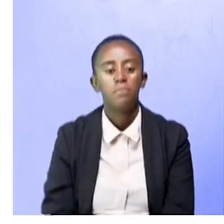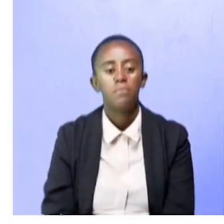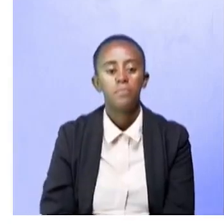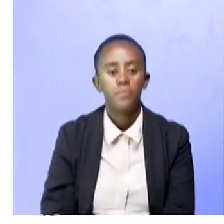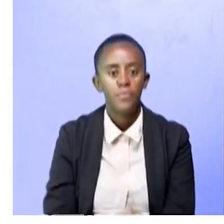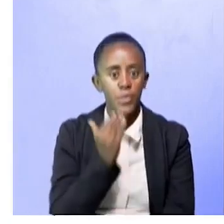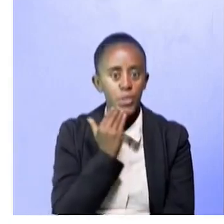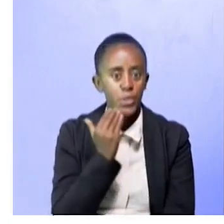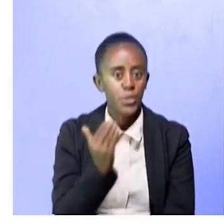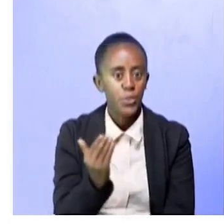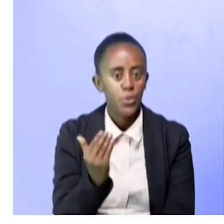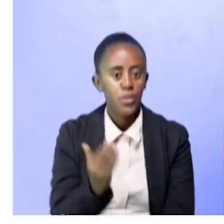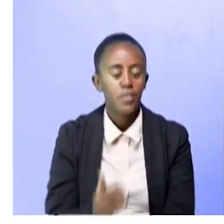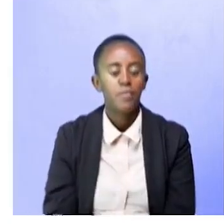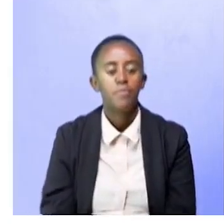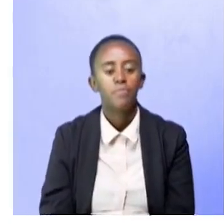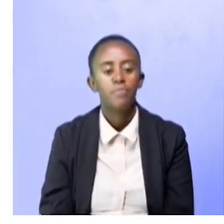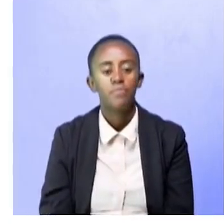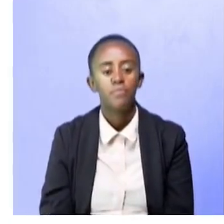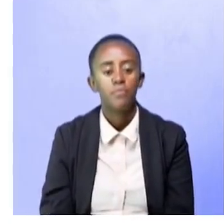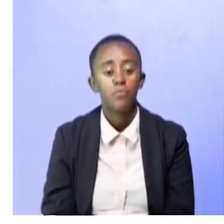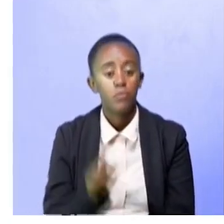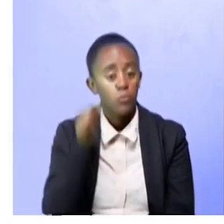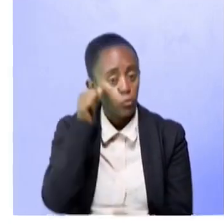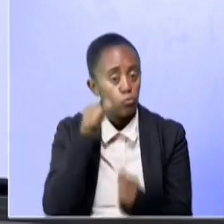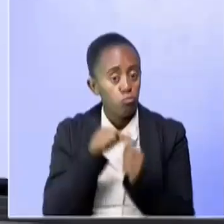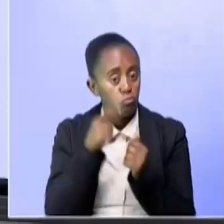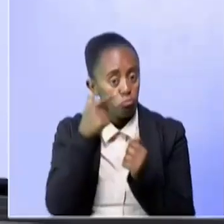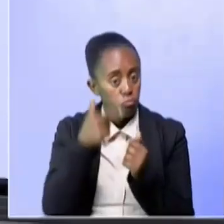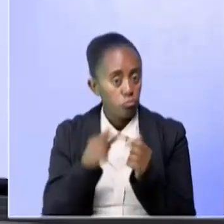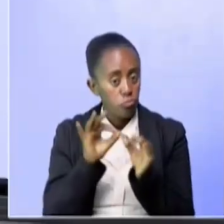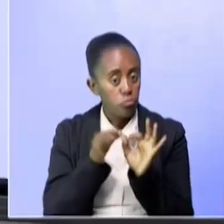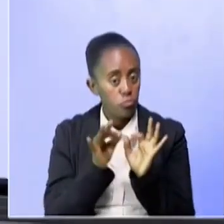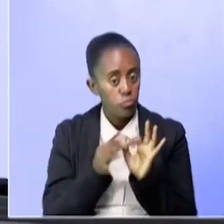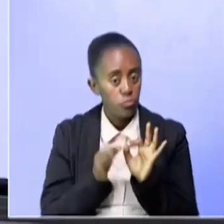Good. You remember the meaning of these words?